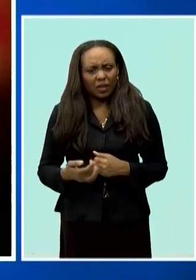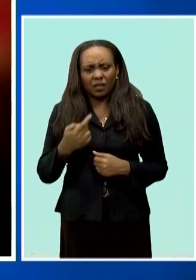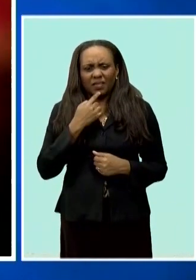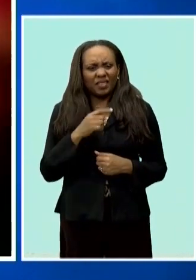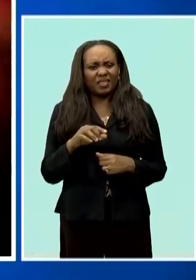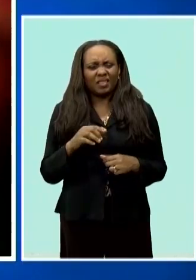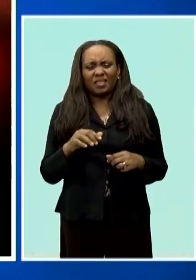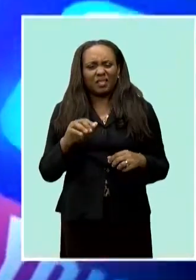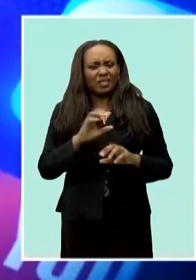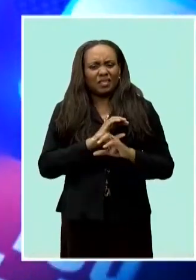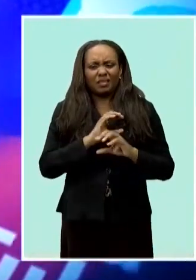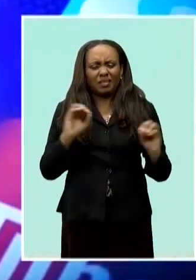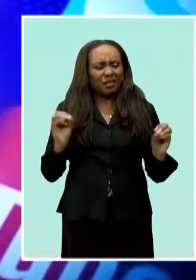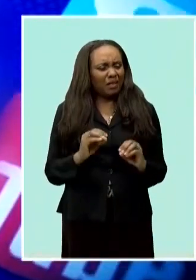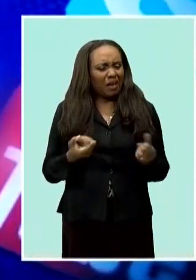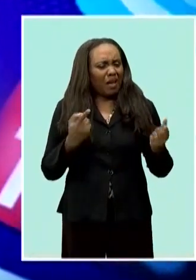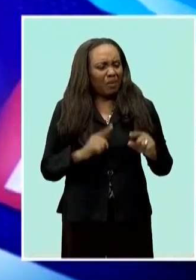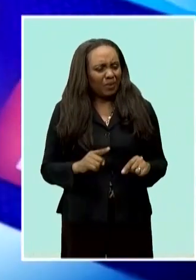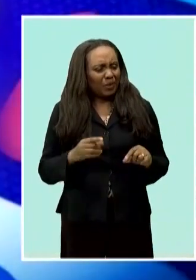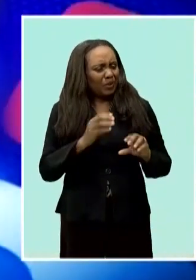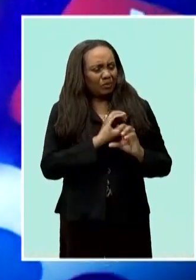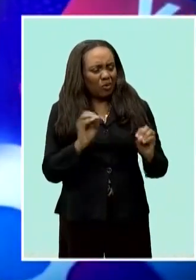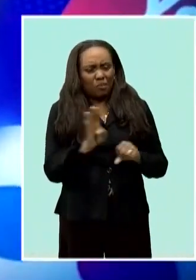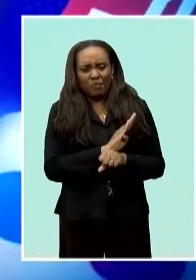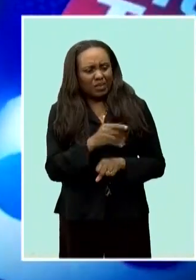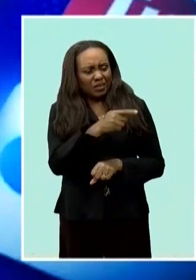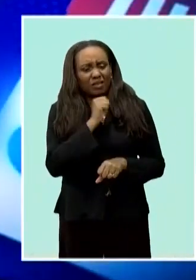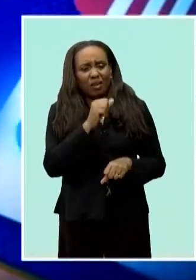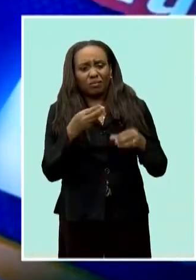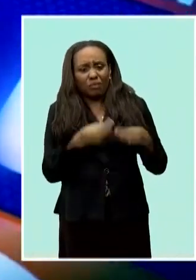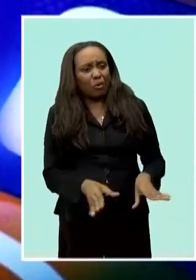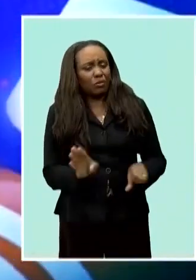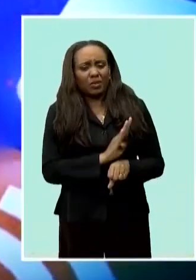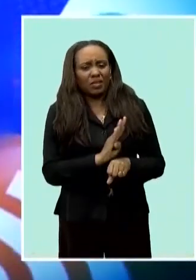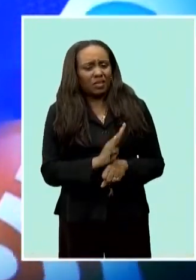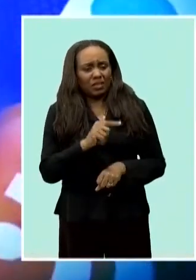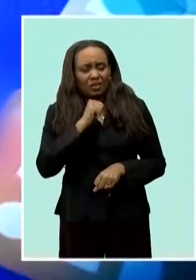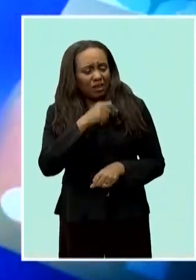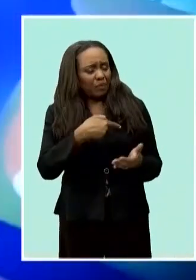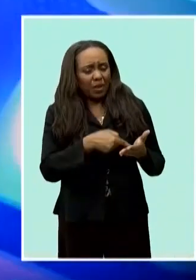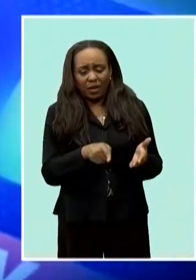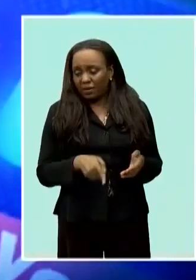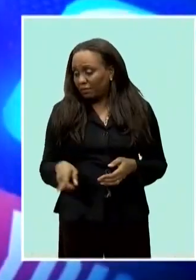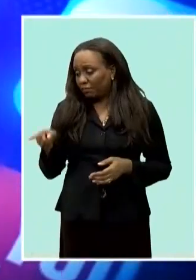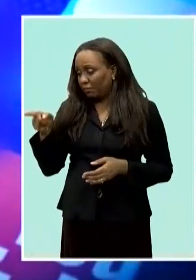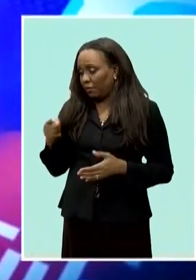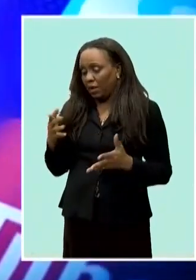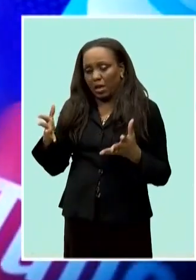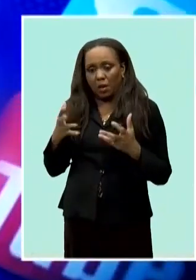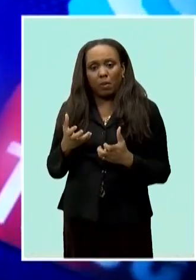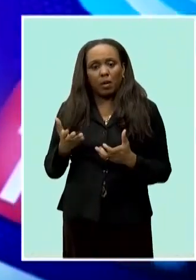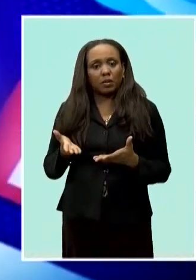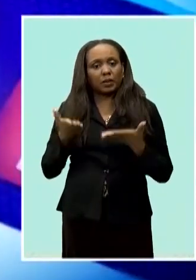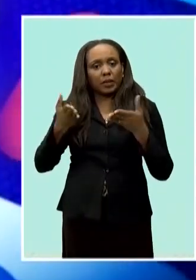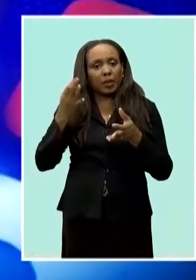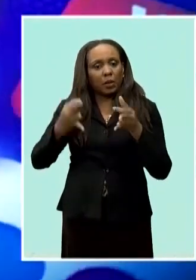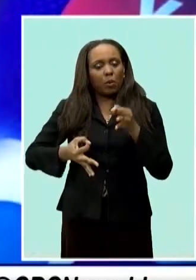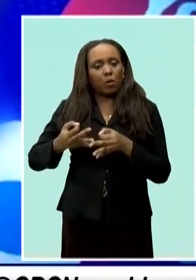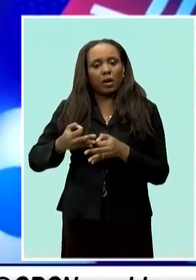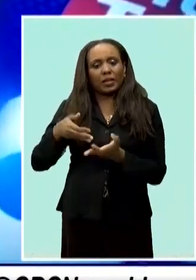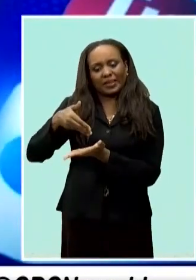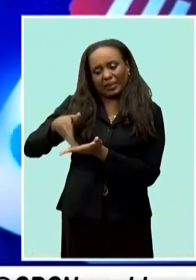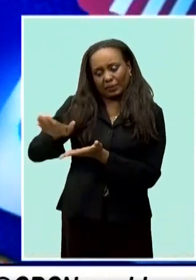company's brand to try and solicit business on behalf of the singer. Well, Mr. Fenty has hit back, dismissing the accusations